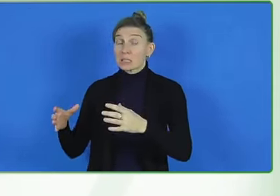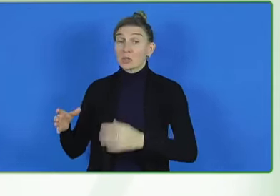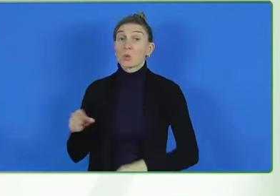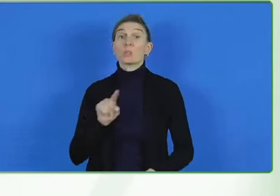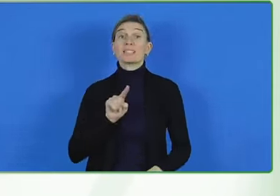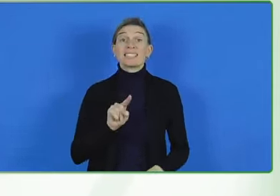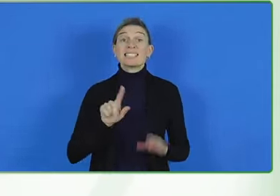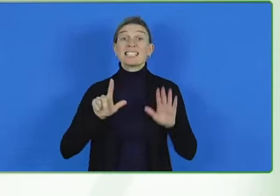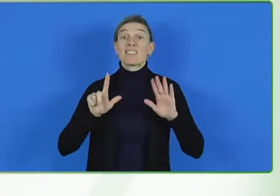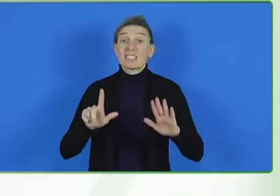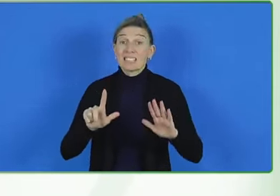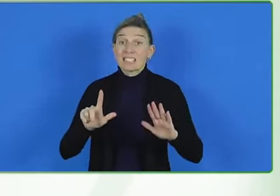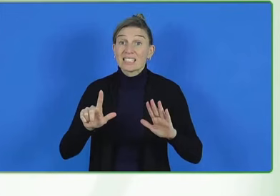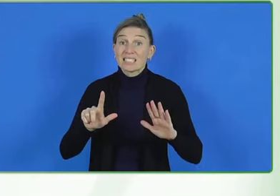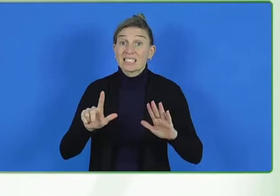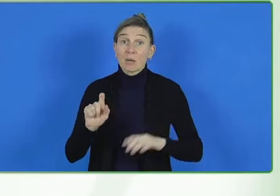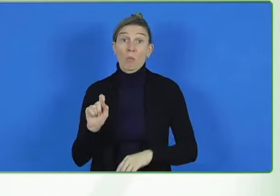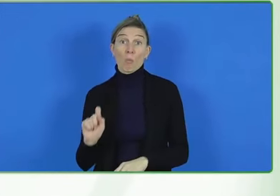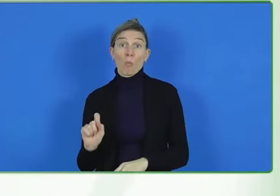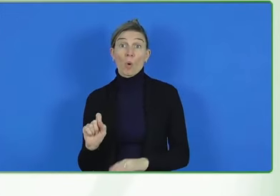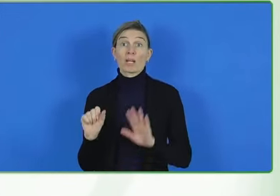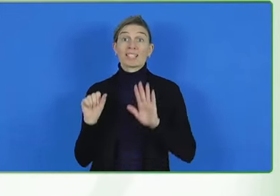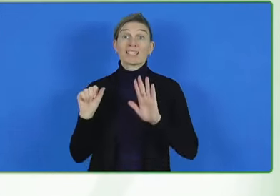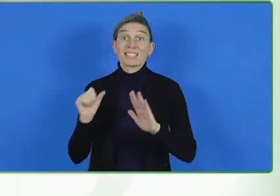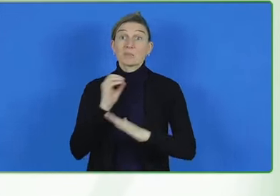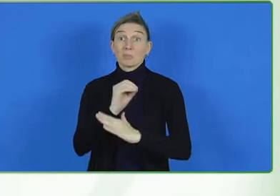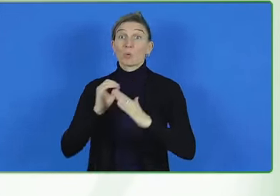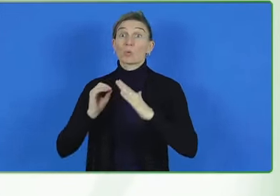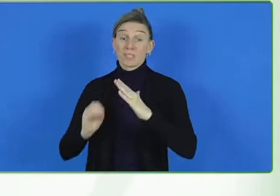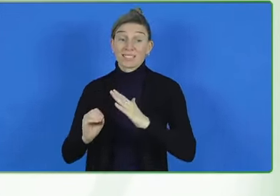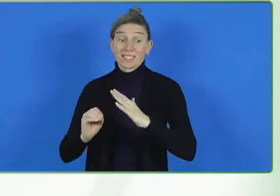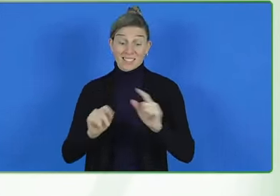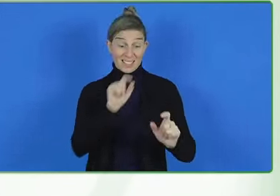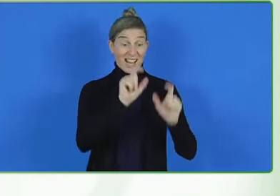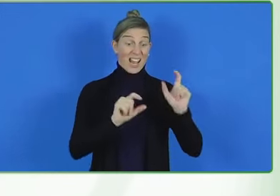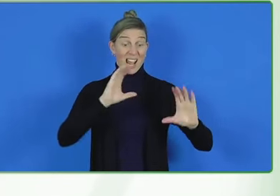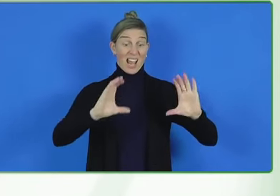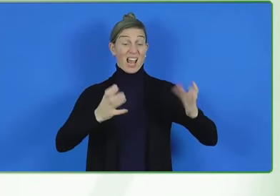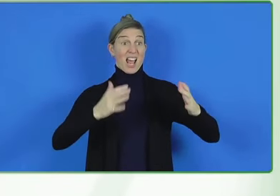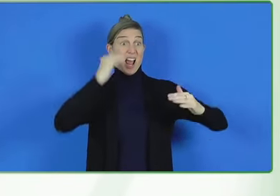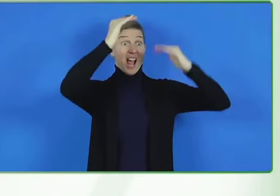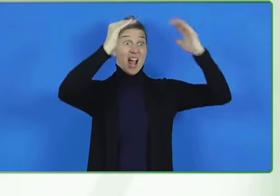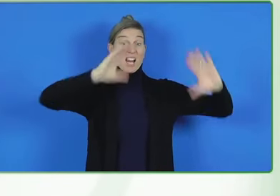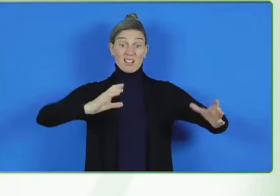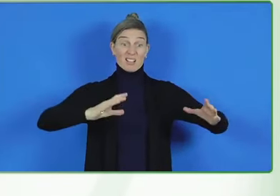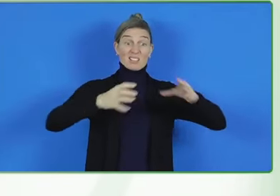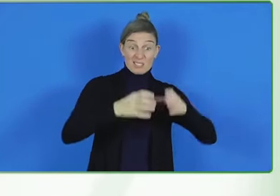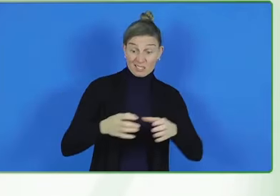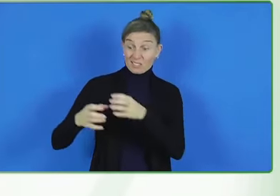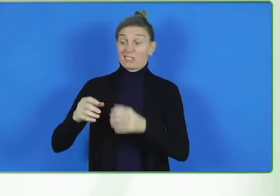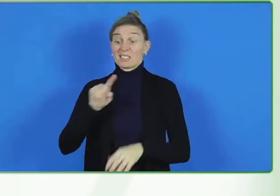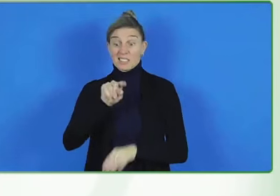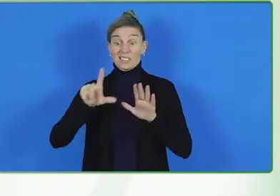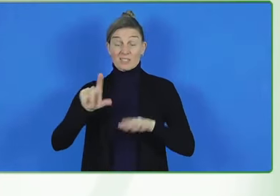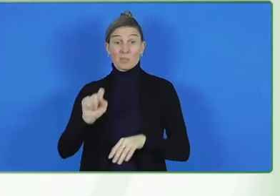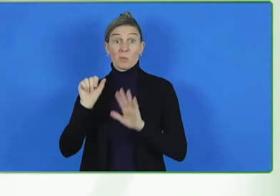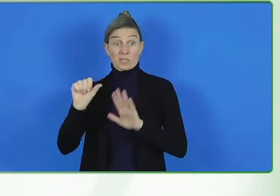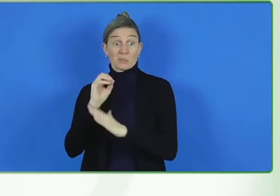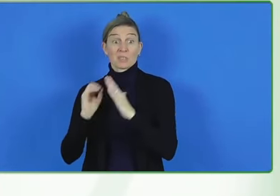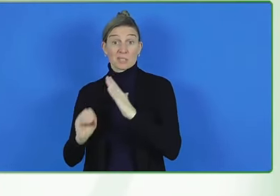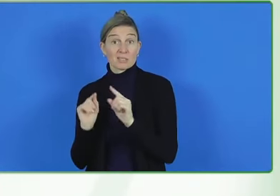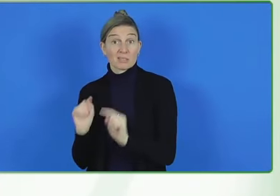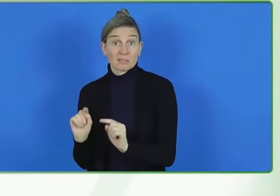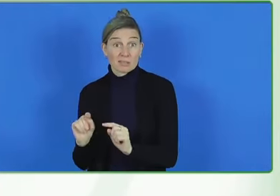17.6% of the adult population. They face significant accessibility barriers. For